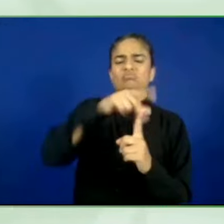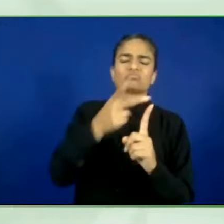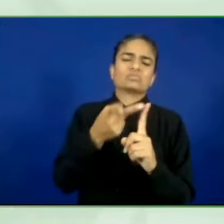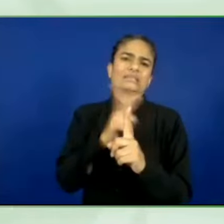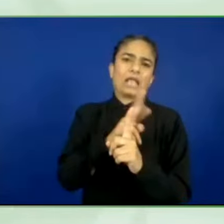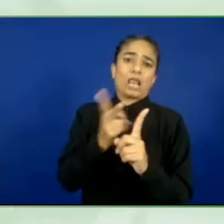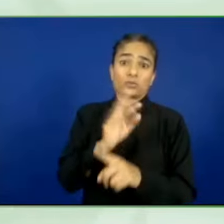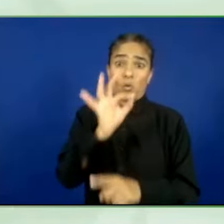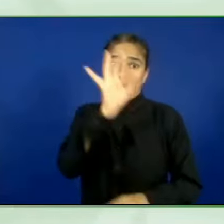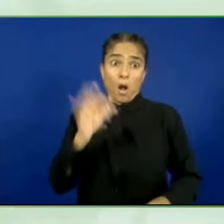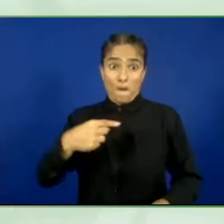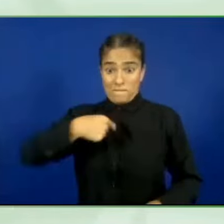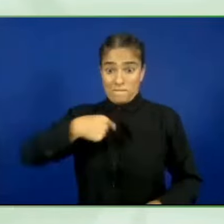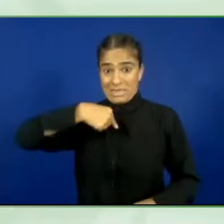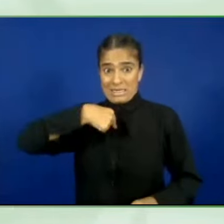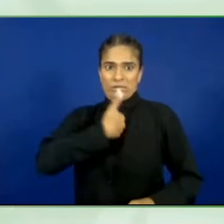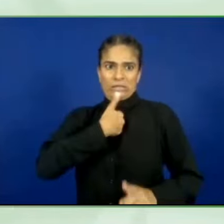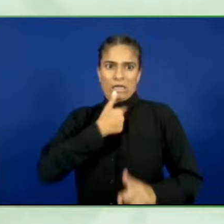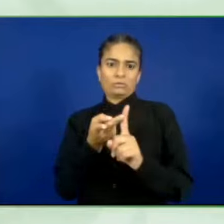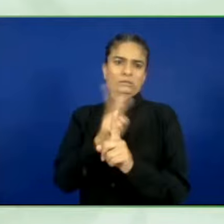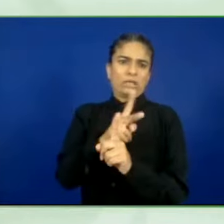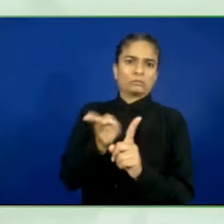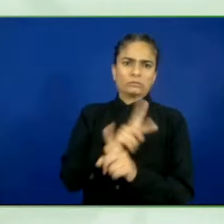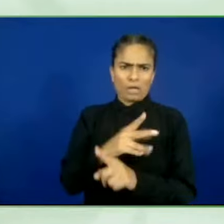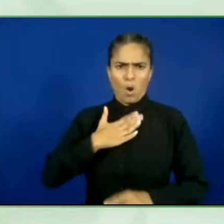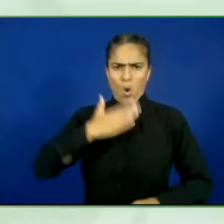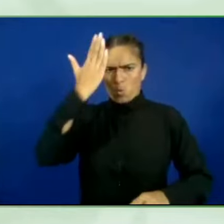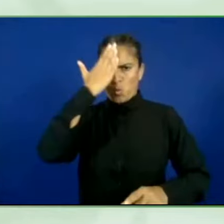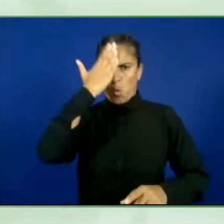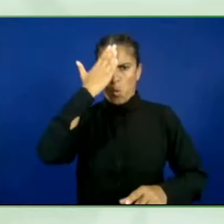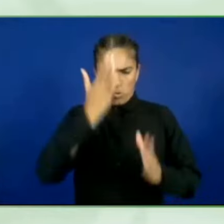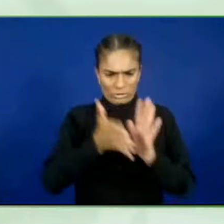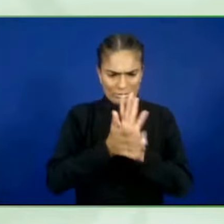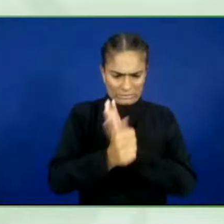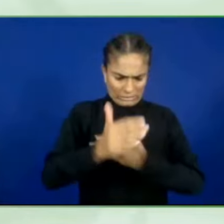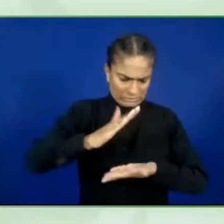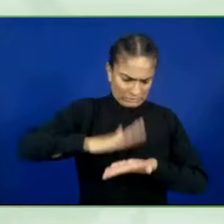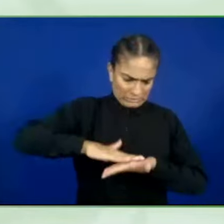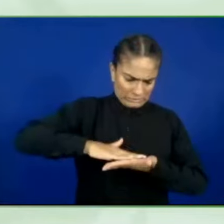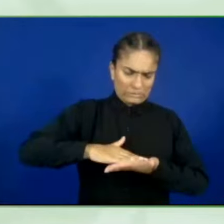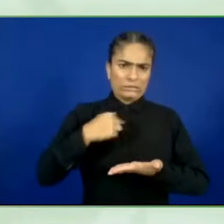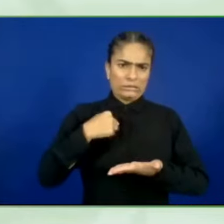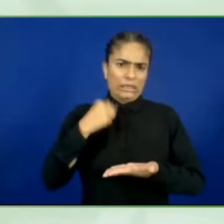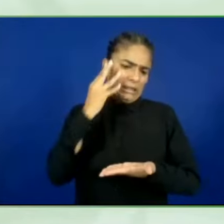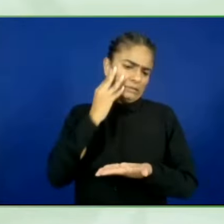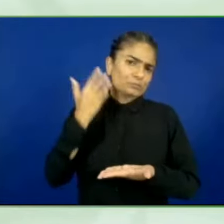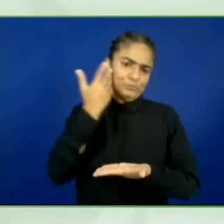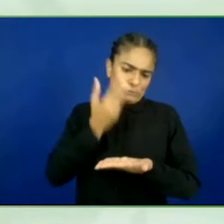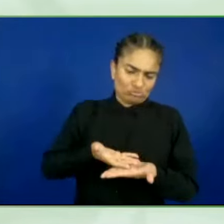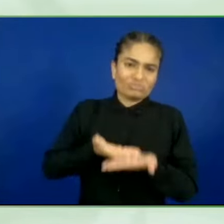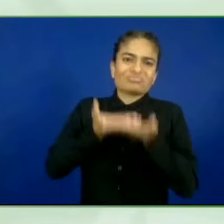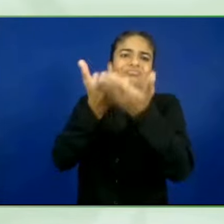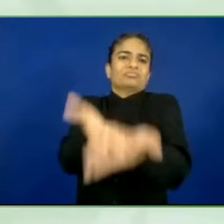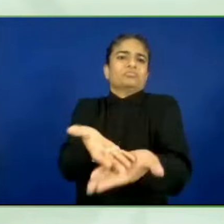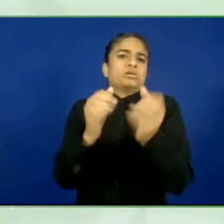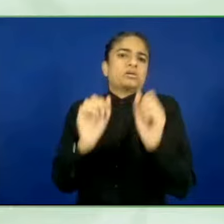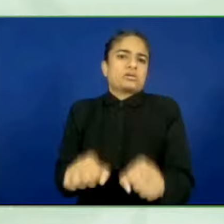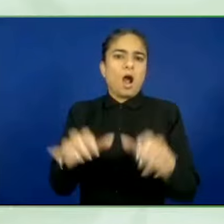that I had enough skill set to be able to share that to the world and be able to change signage,